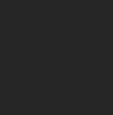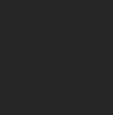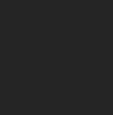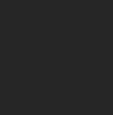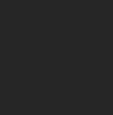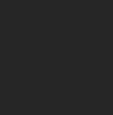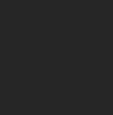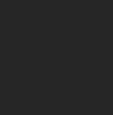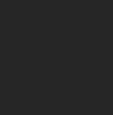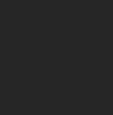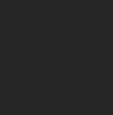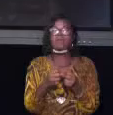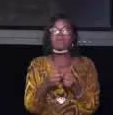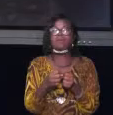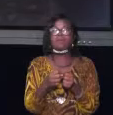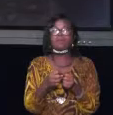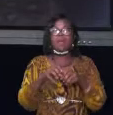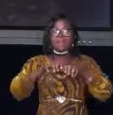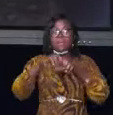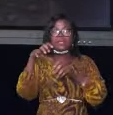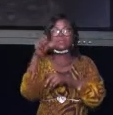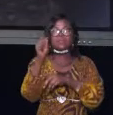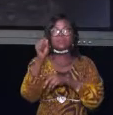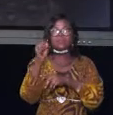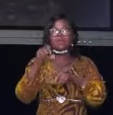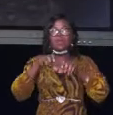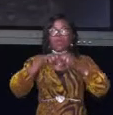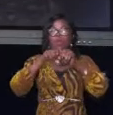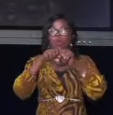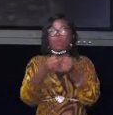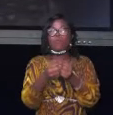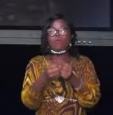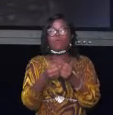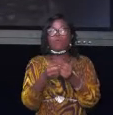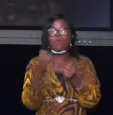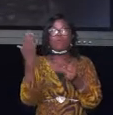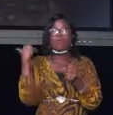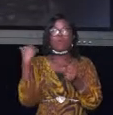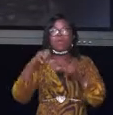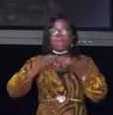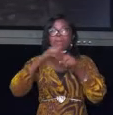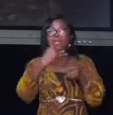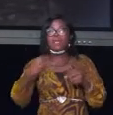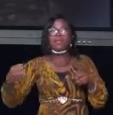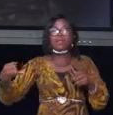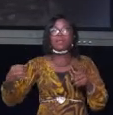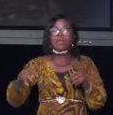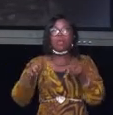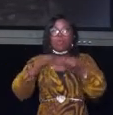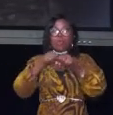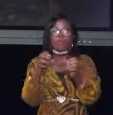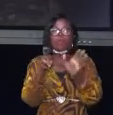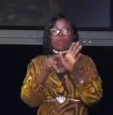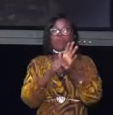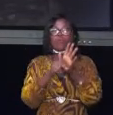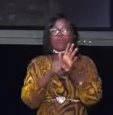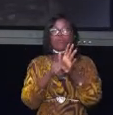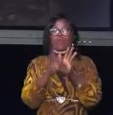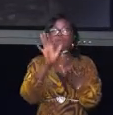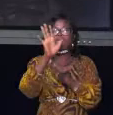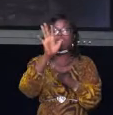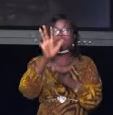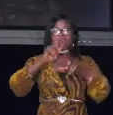forms. To break, breaks, broke, breaking,